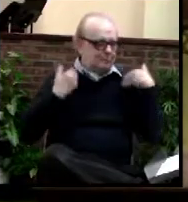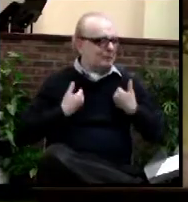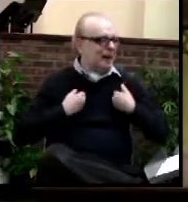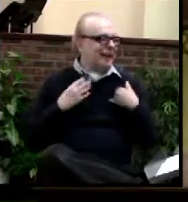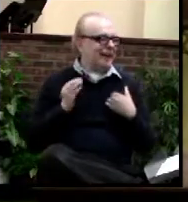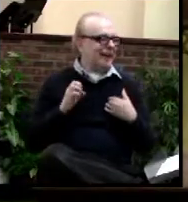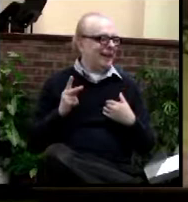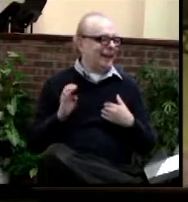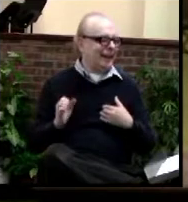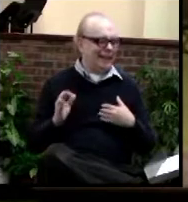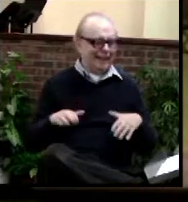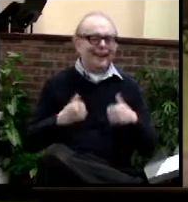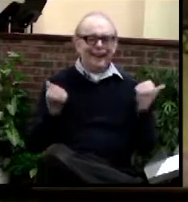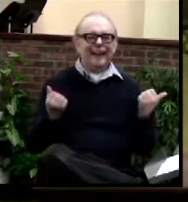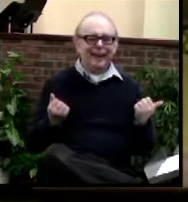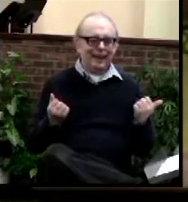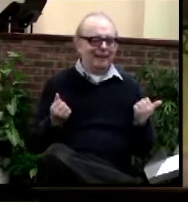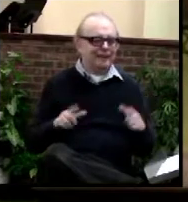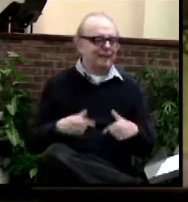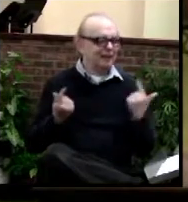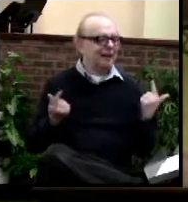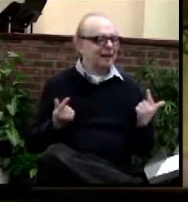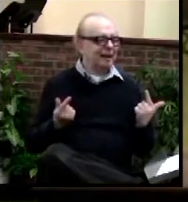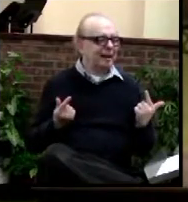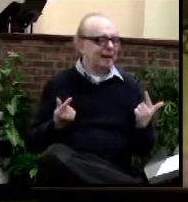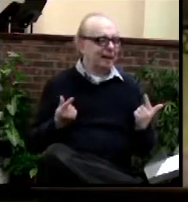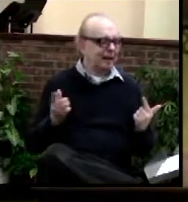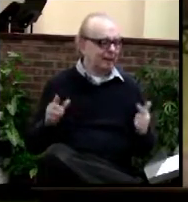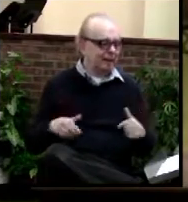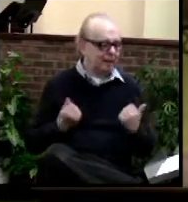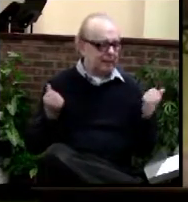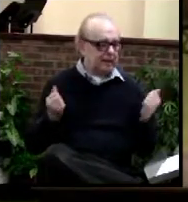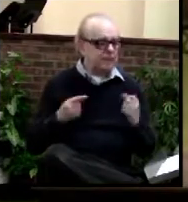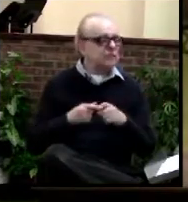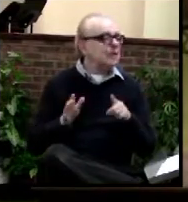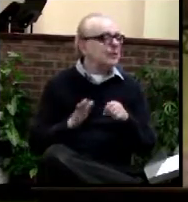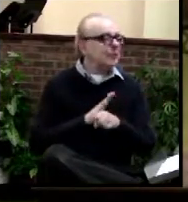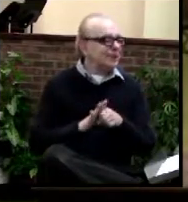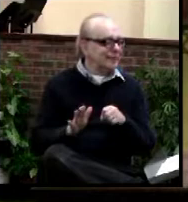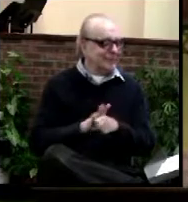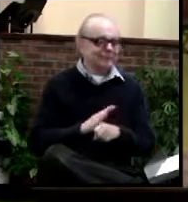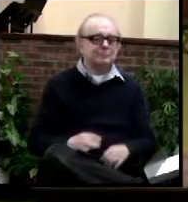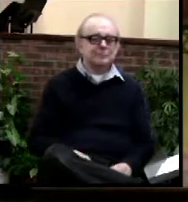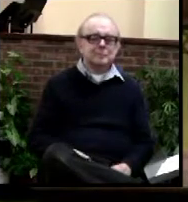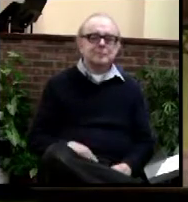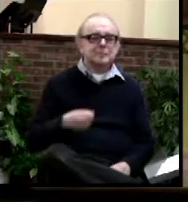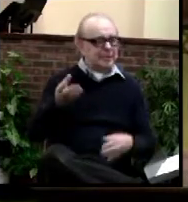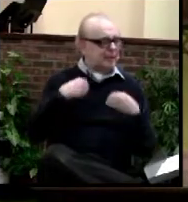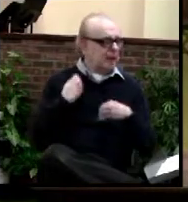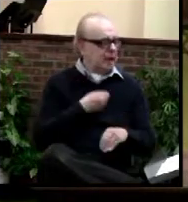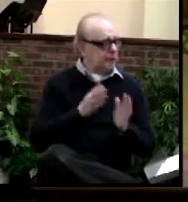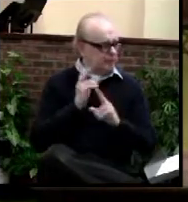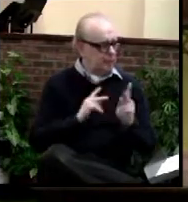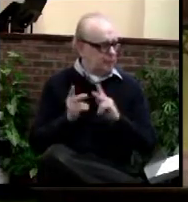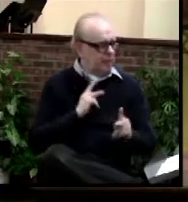He wants you to live the life and live life to its fullest. He gave us people